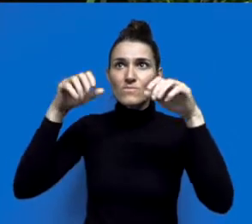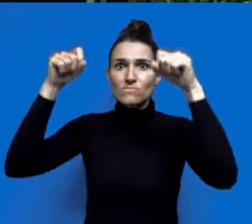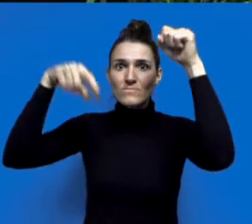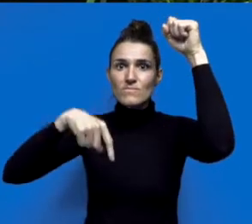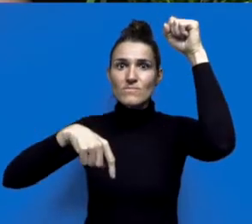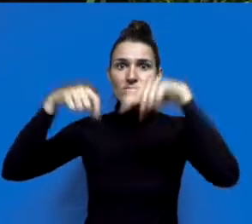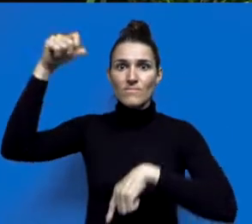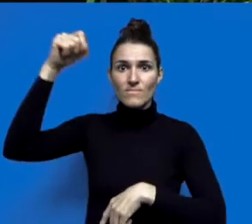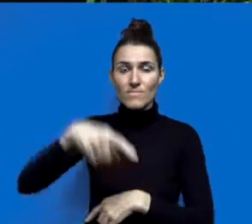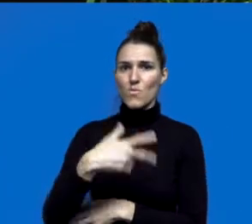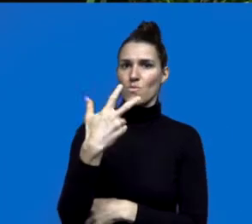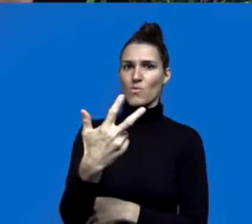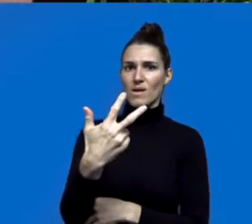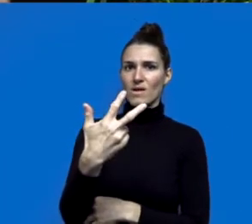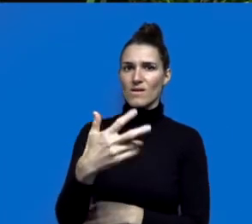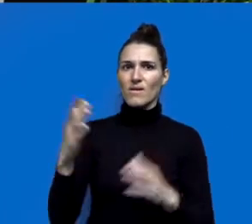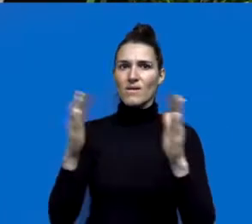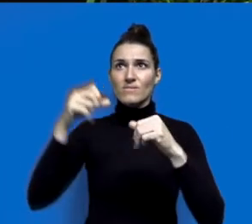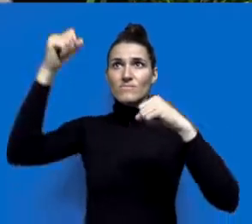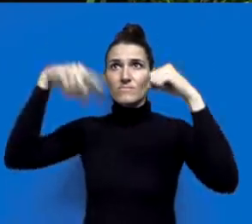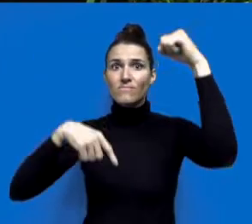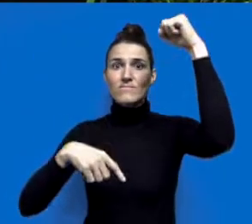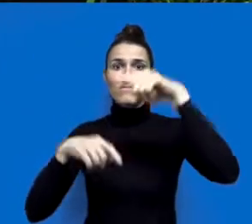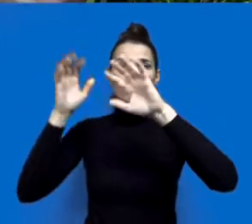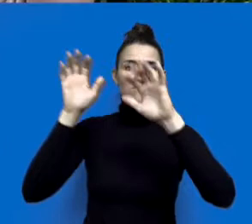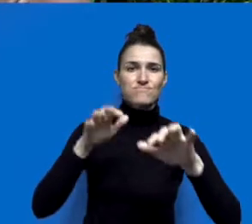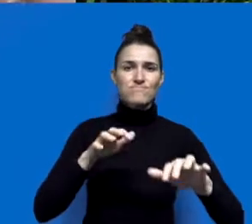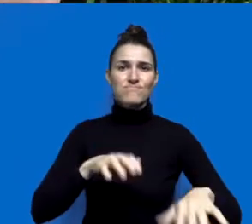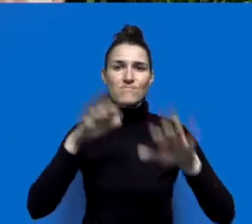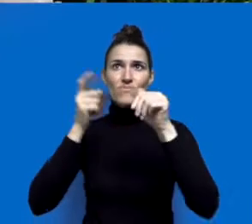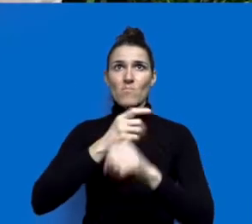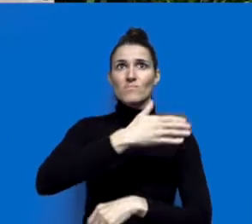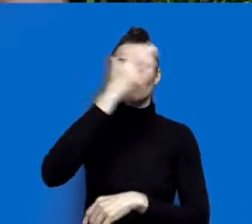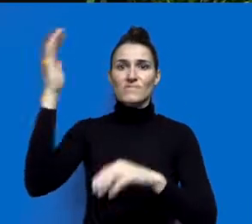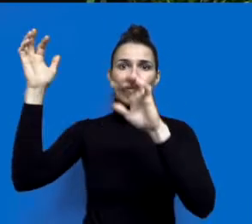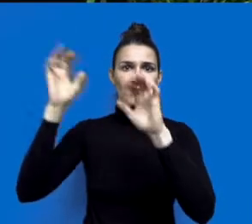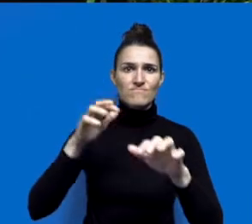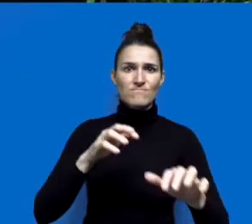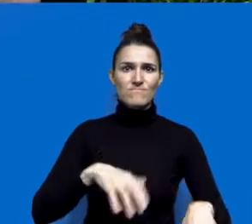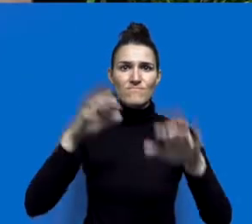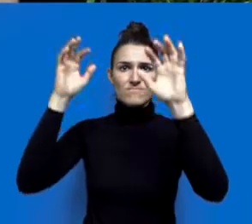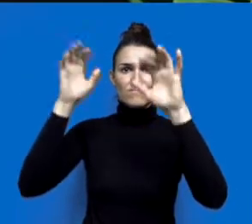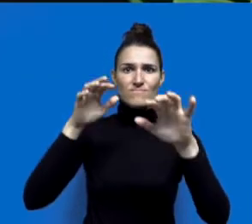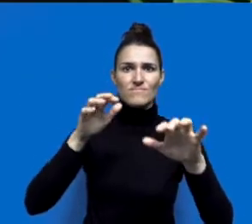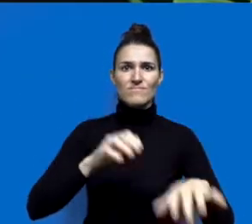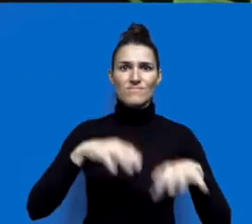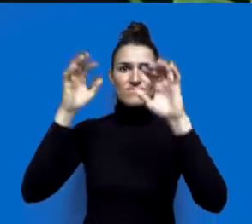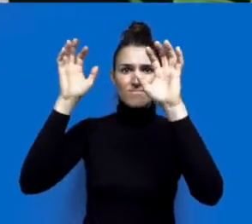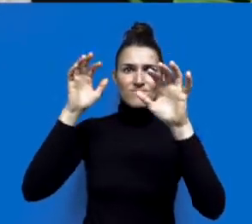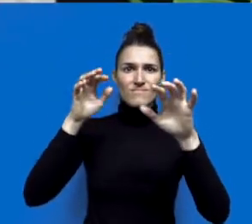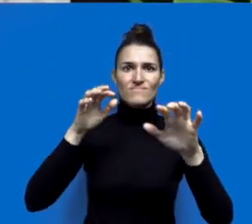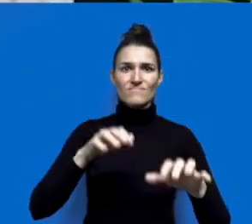little raindrops falling from the sky, falling from the sky, falling from the